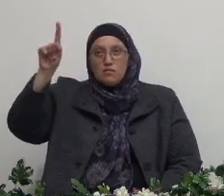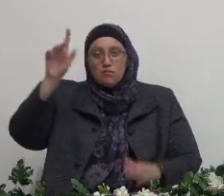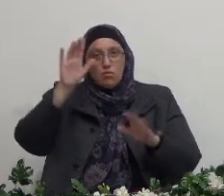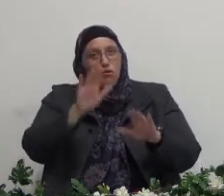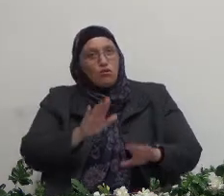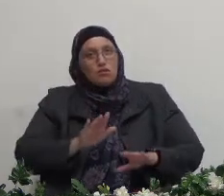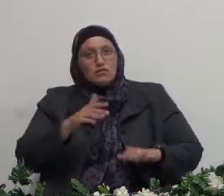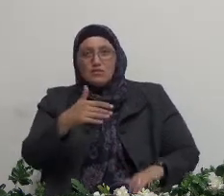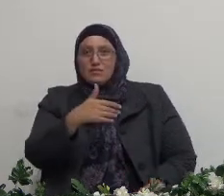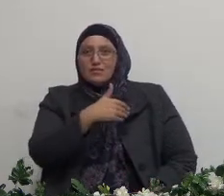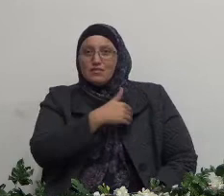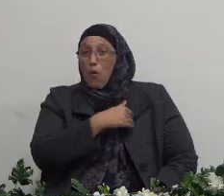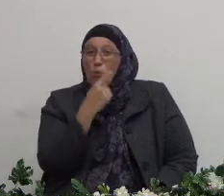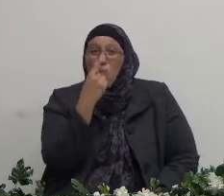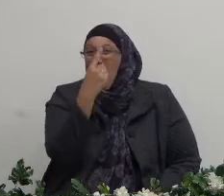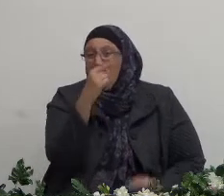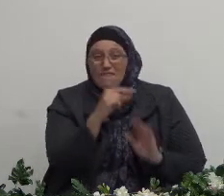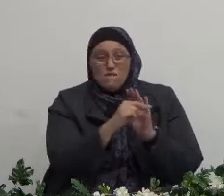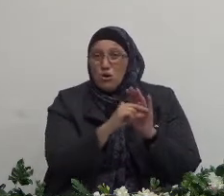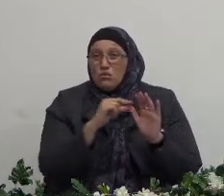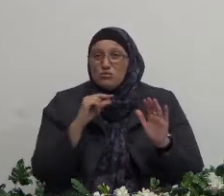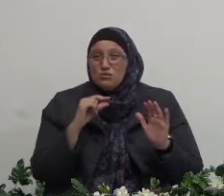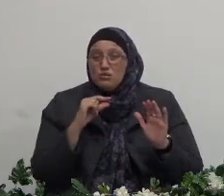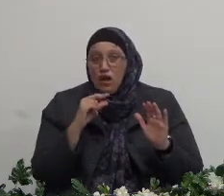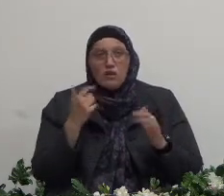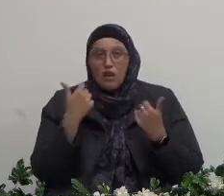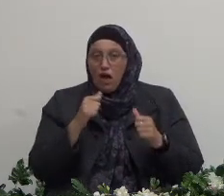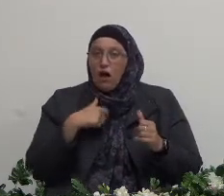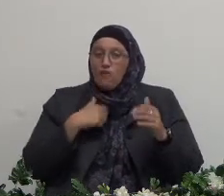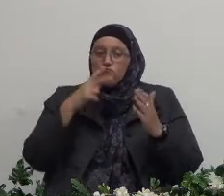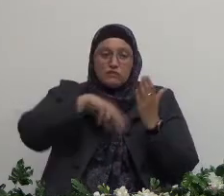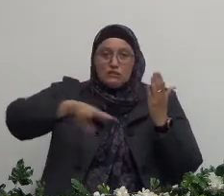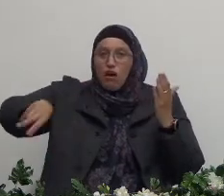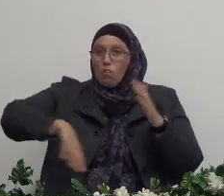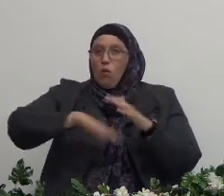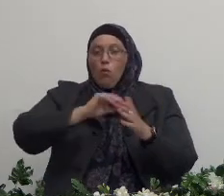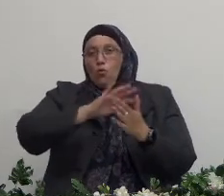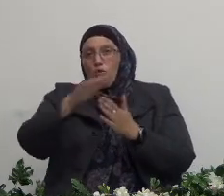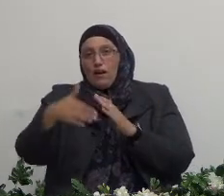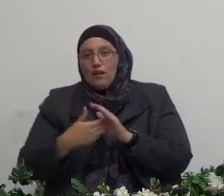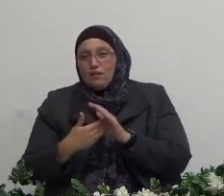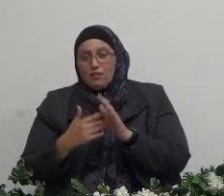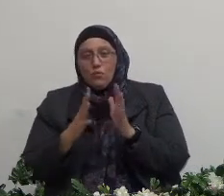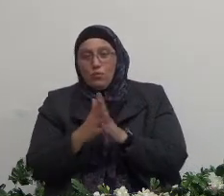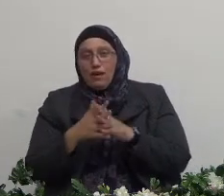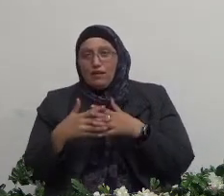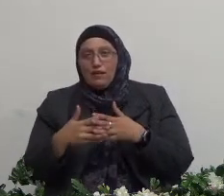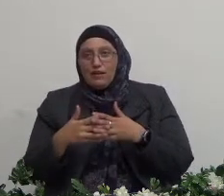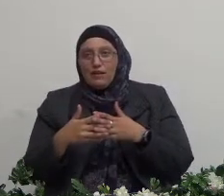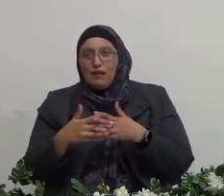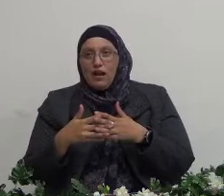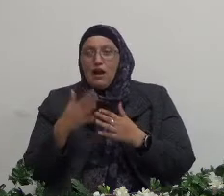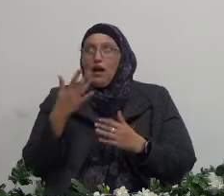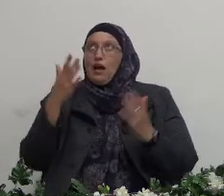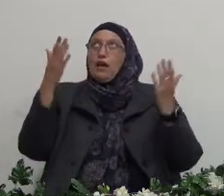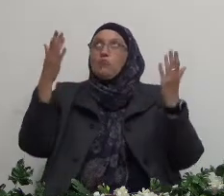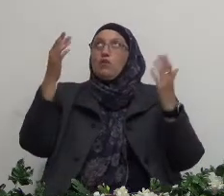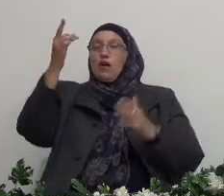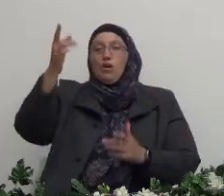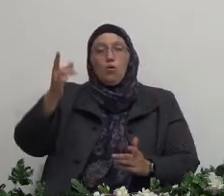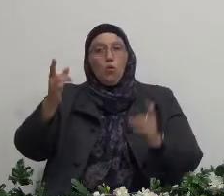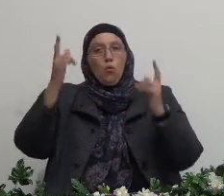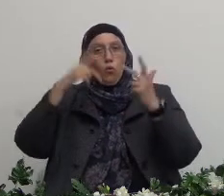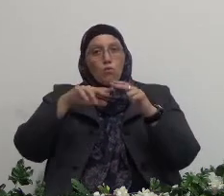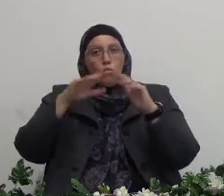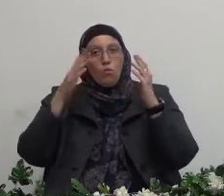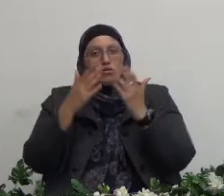Quran. Alhamdulillahi Rabbil Alameen. That's twice I've recited the Quran. Could you imagine? After I've finished reciting